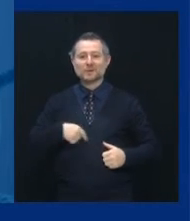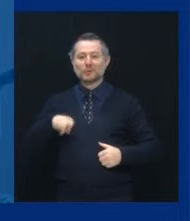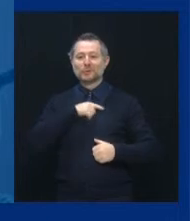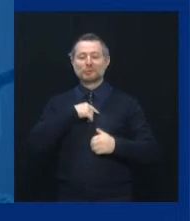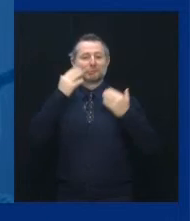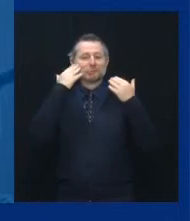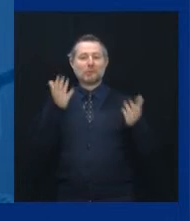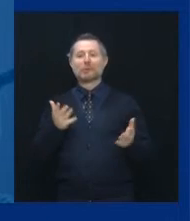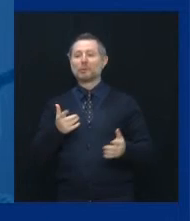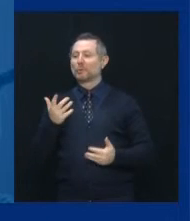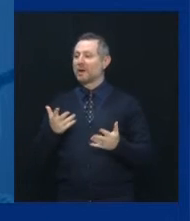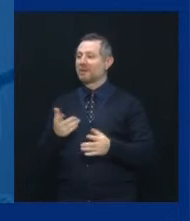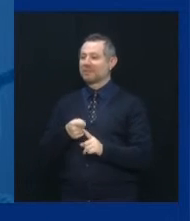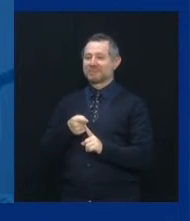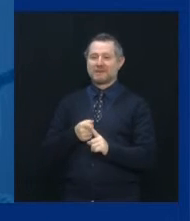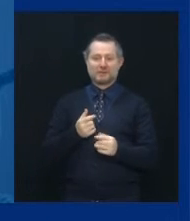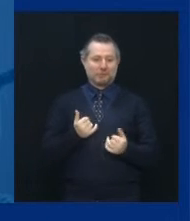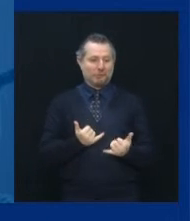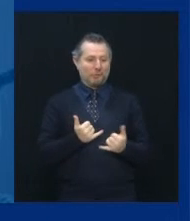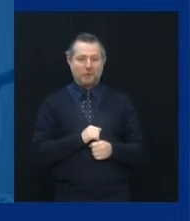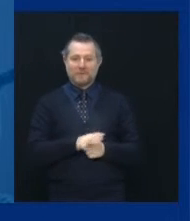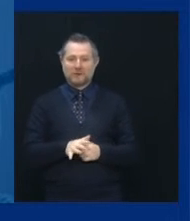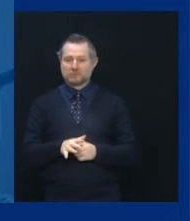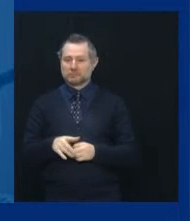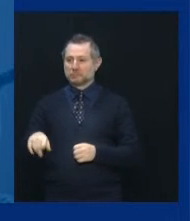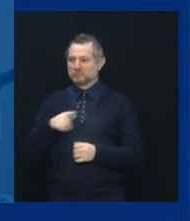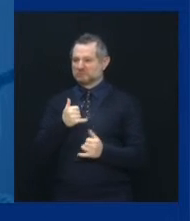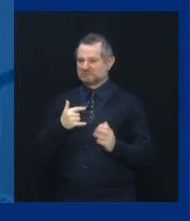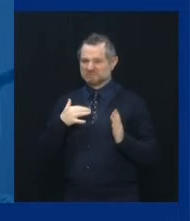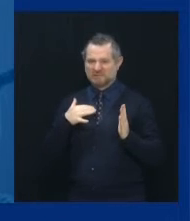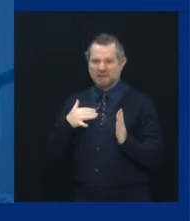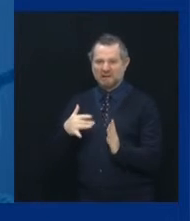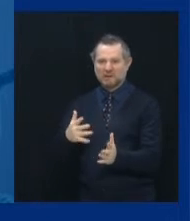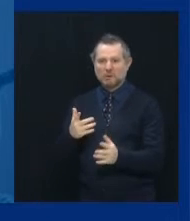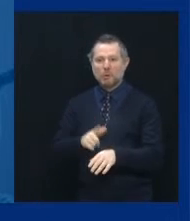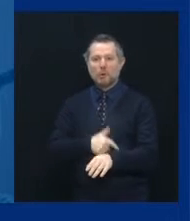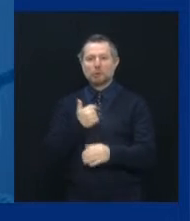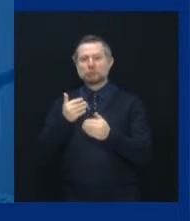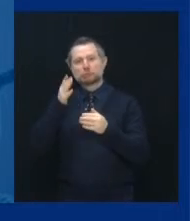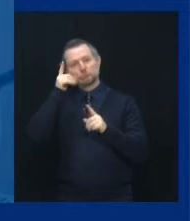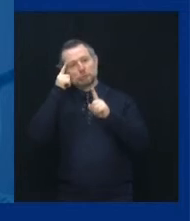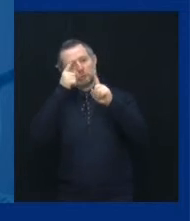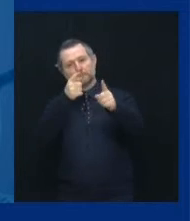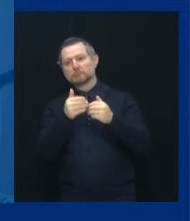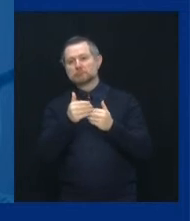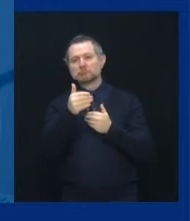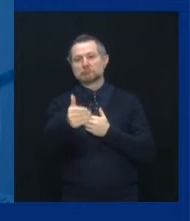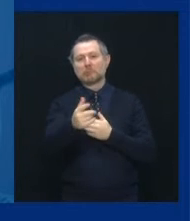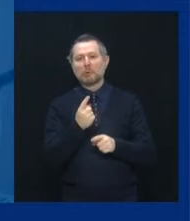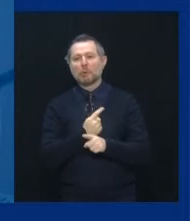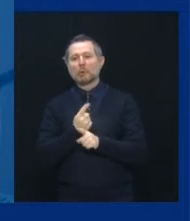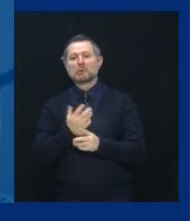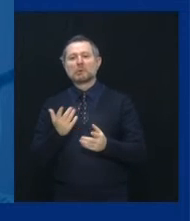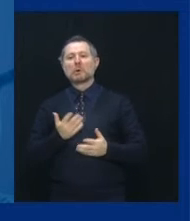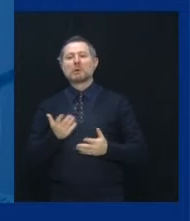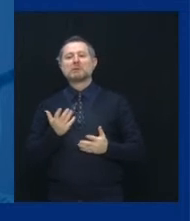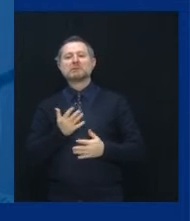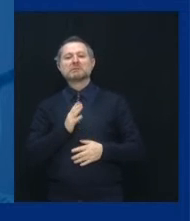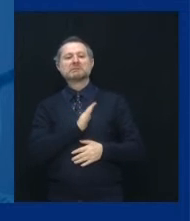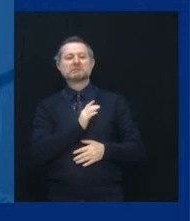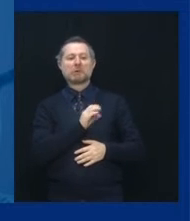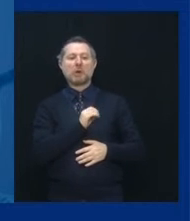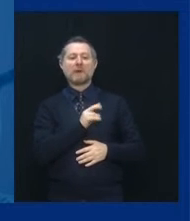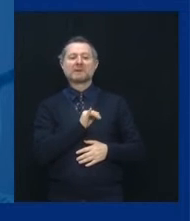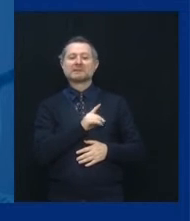virus is, right? They're still doing studies of the long-term effects of COVID-19. Are we sure that the